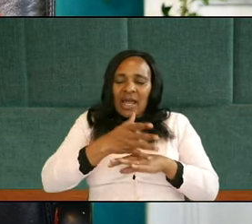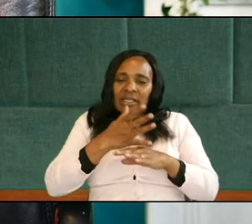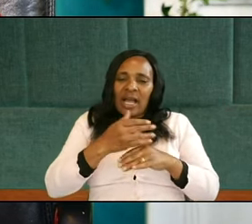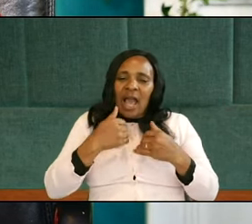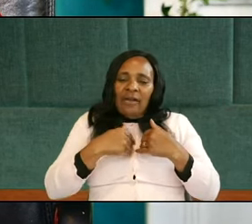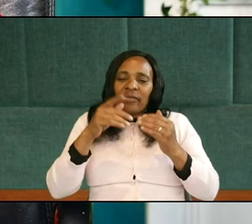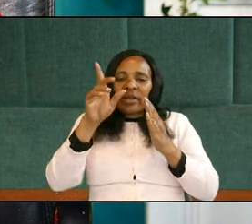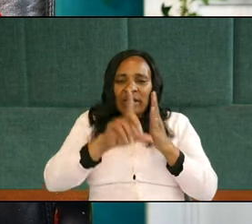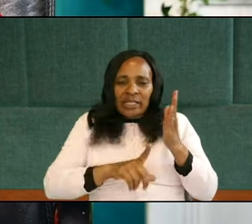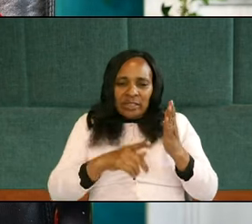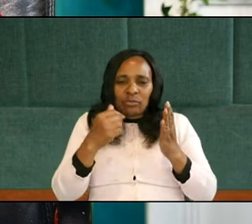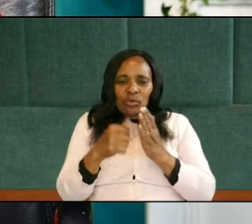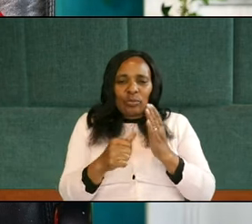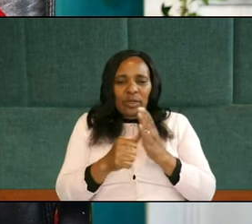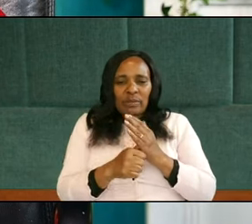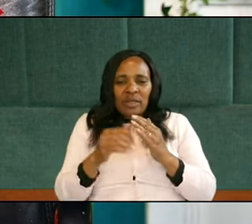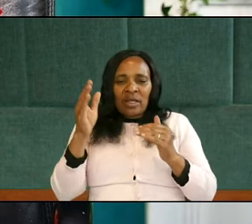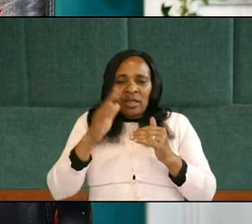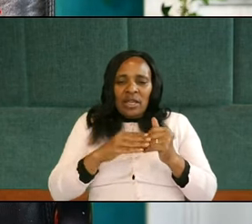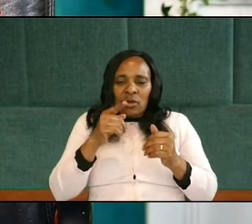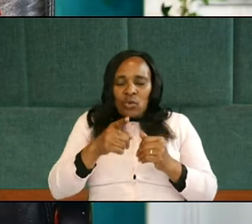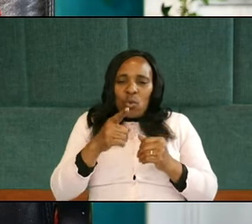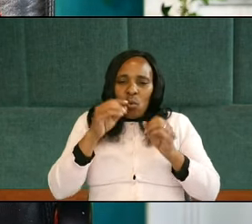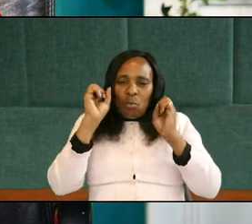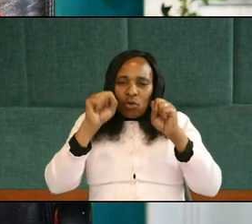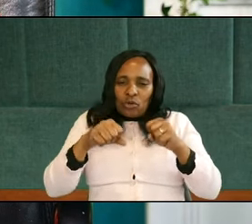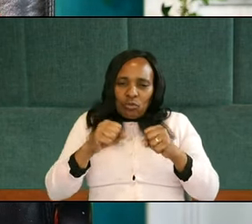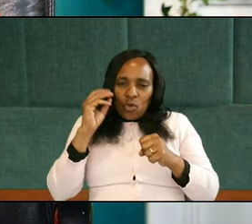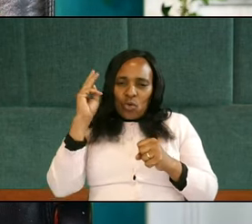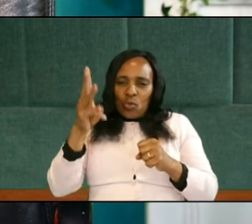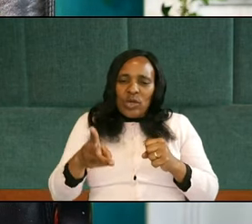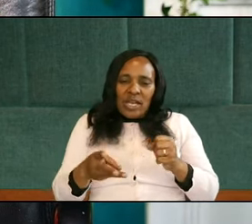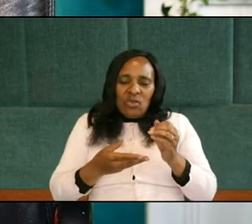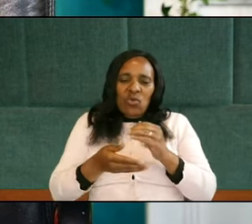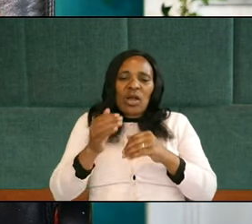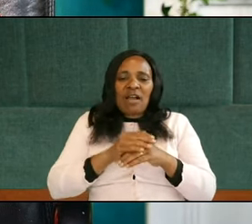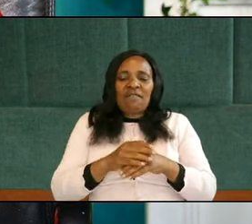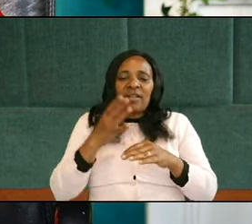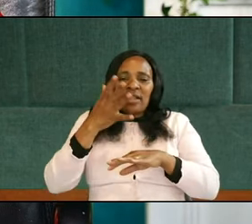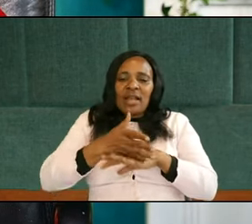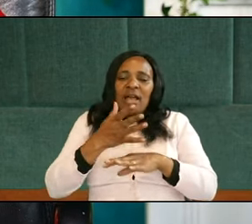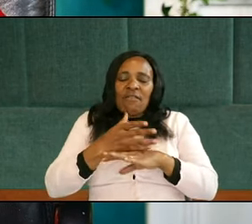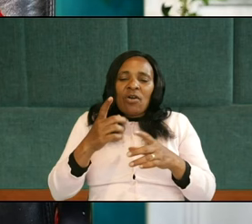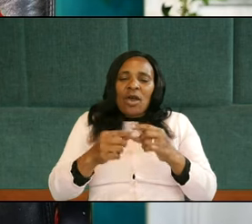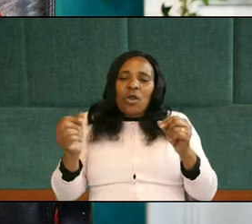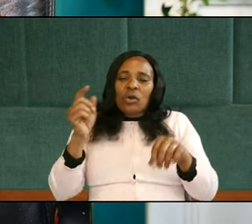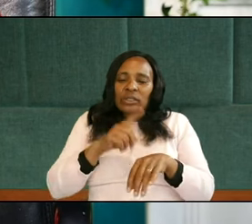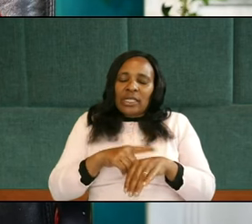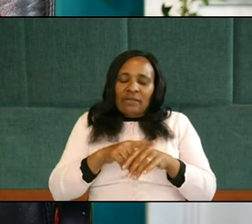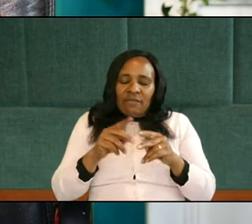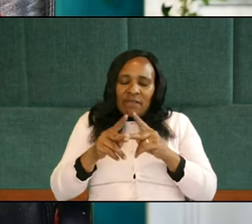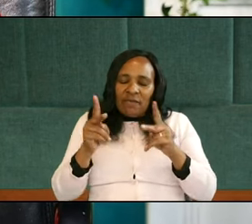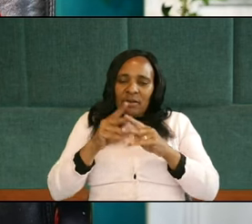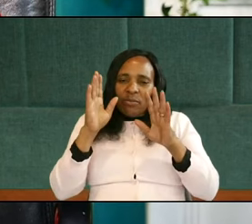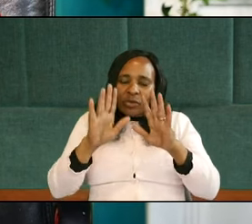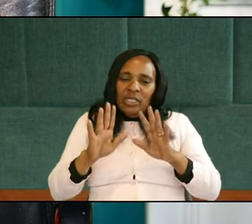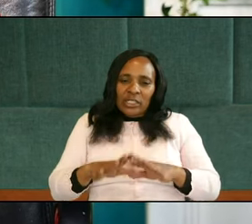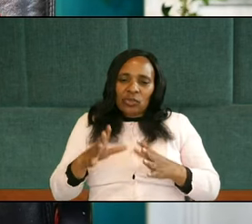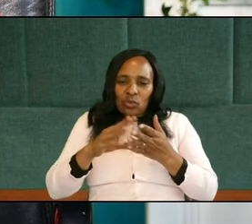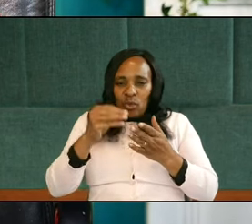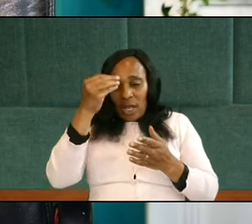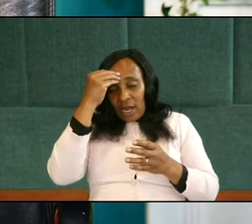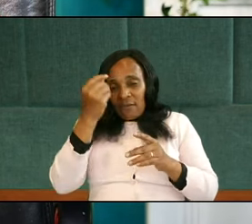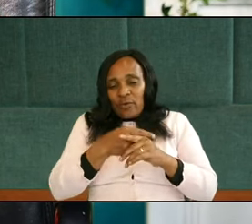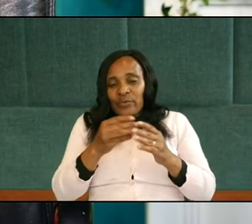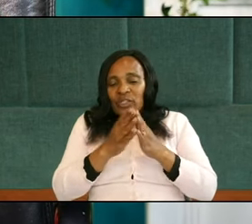consequences than you would if you continue covering up that lie for a long time. So it's important for us even to learn from the story